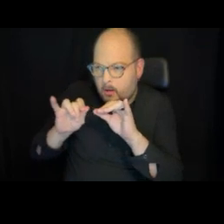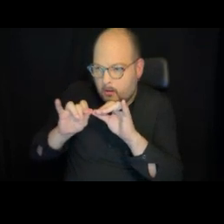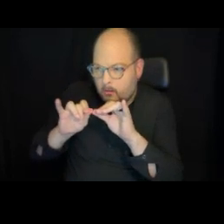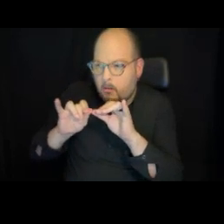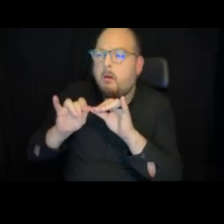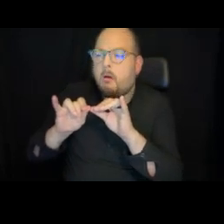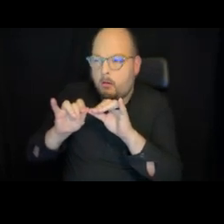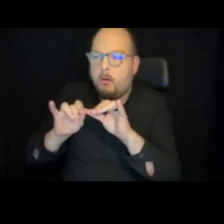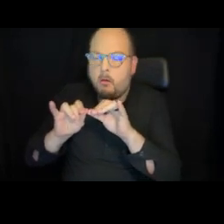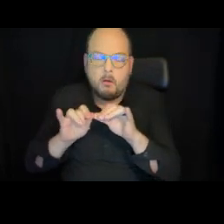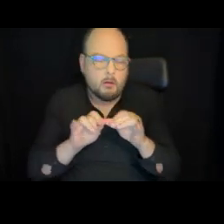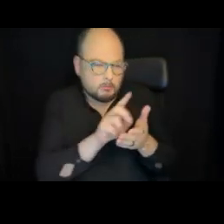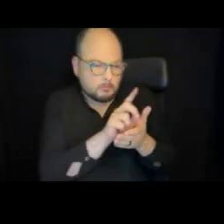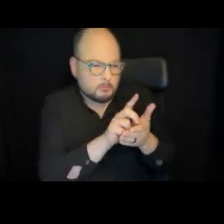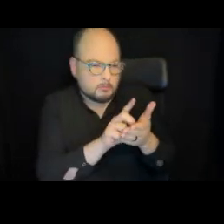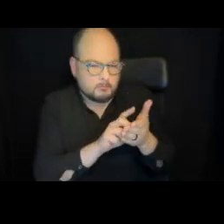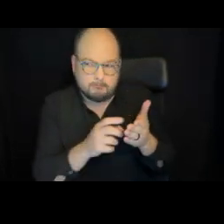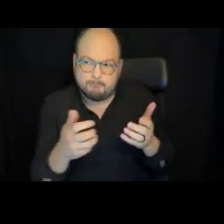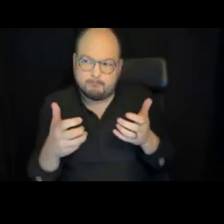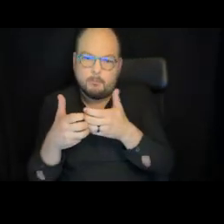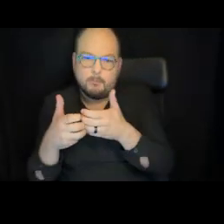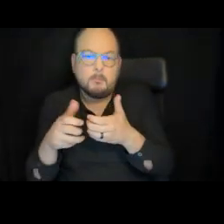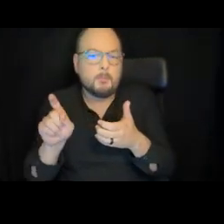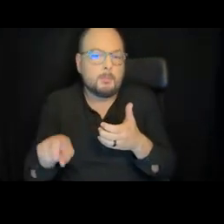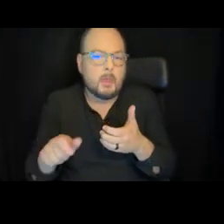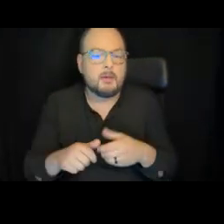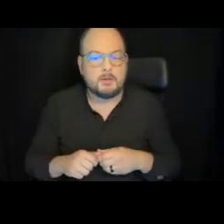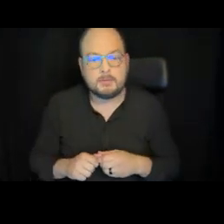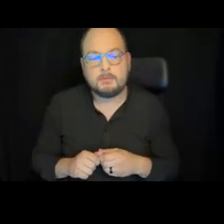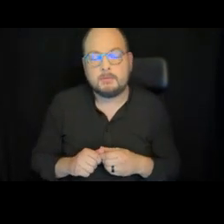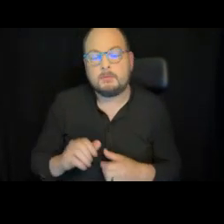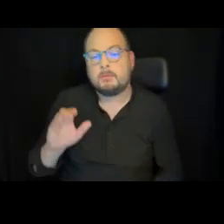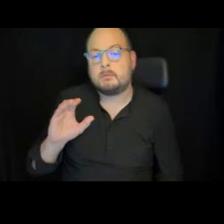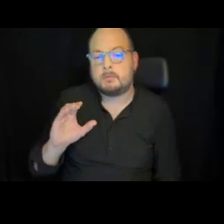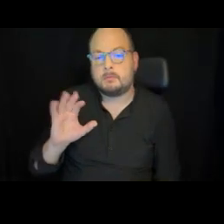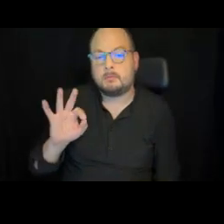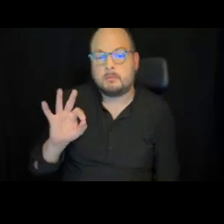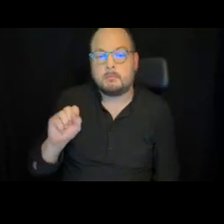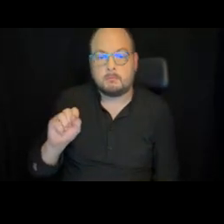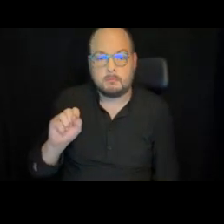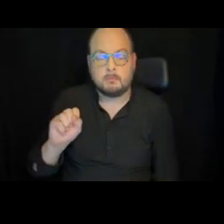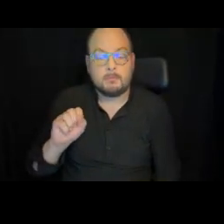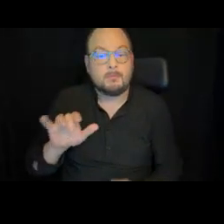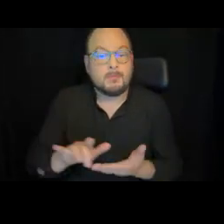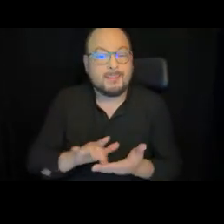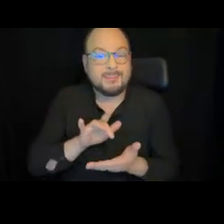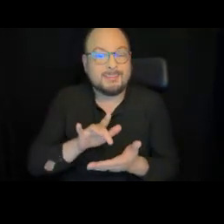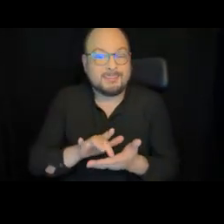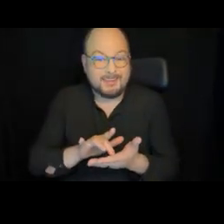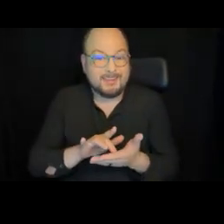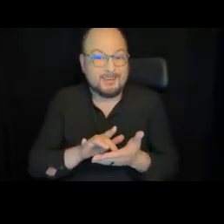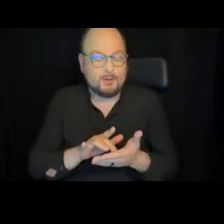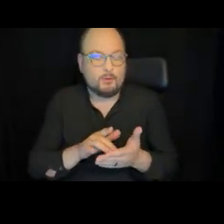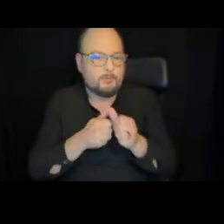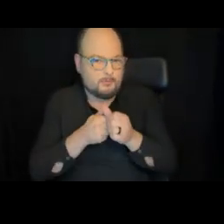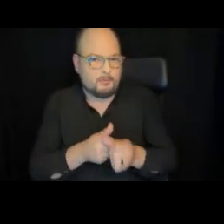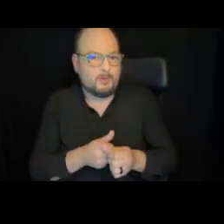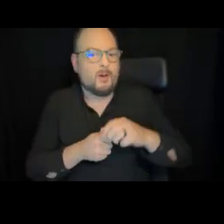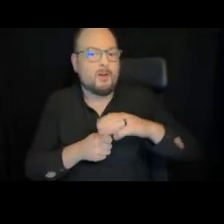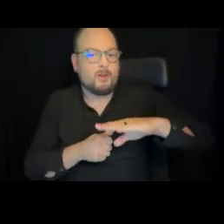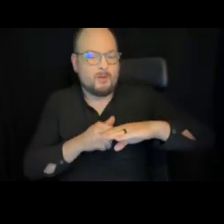The clear floor space must be centered on the appliance or fixture. In other words,